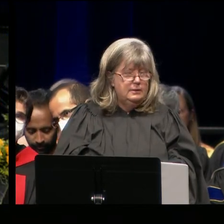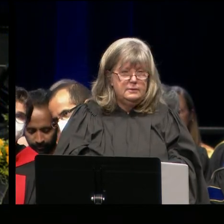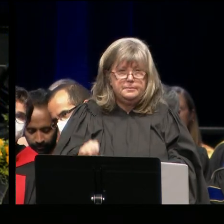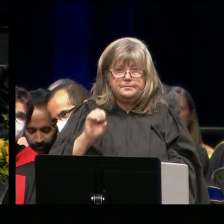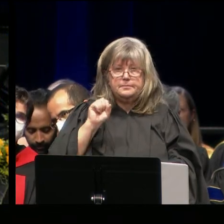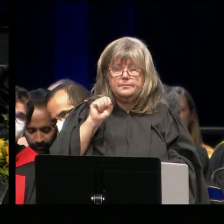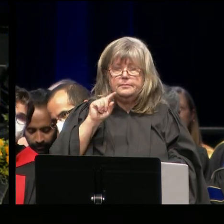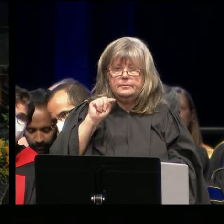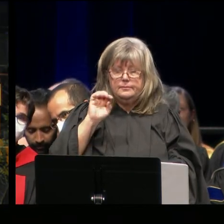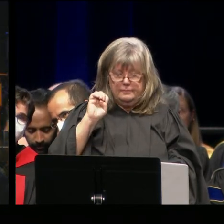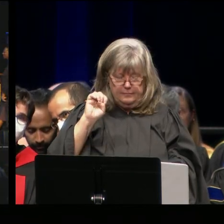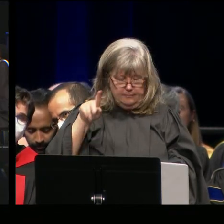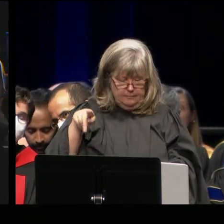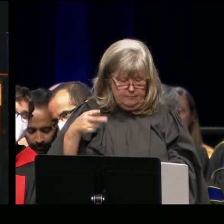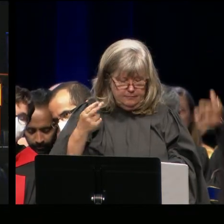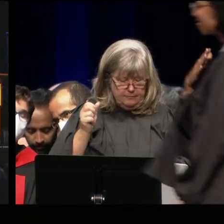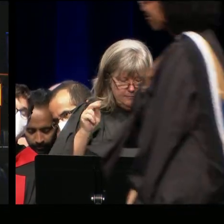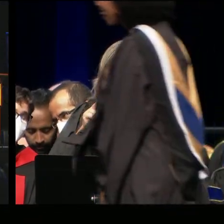Stephanie Jones.